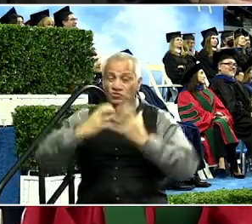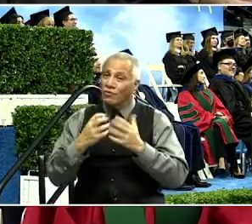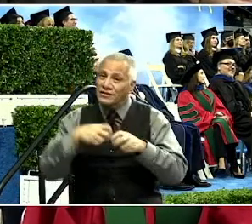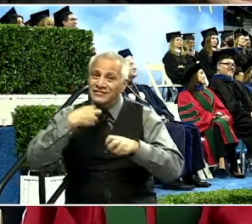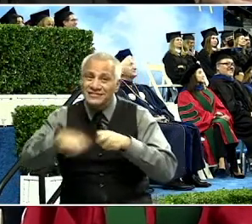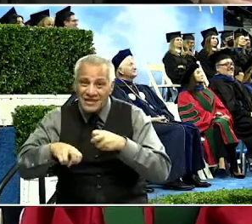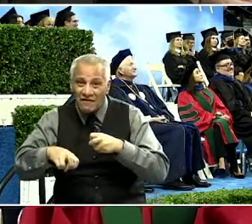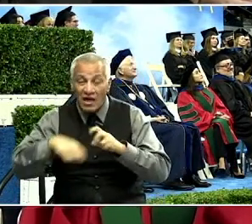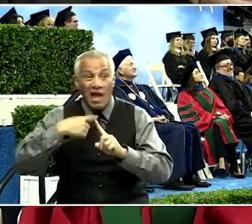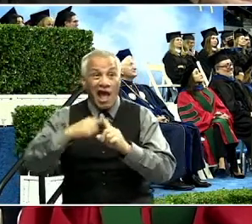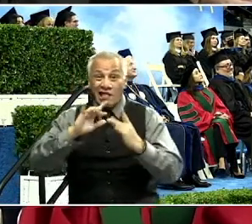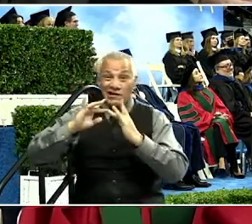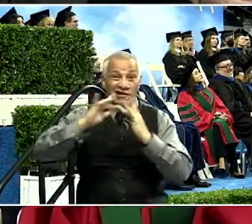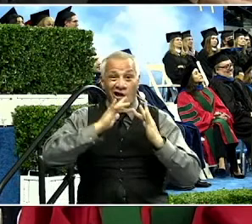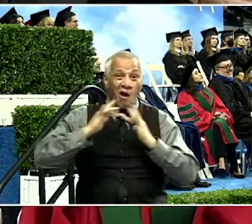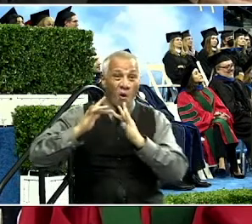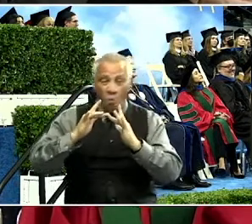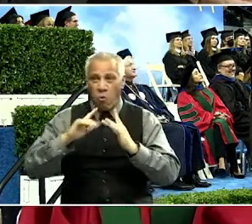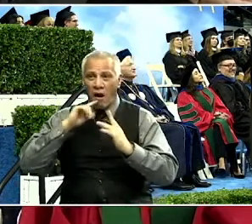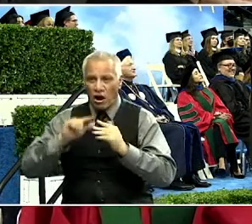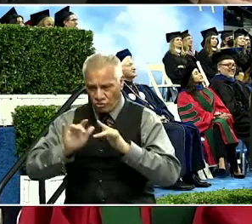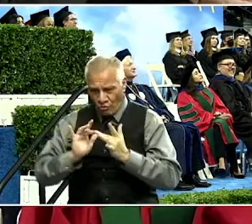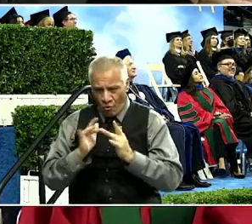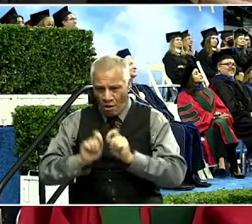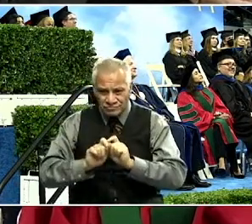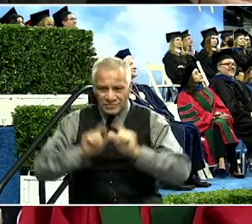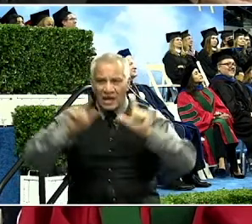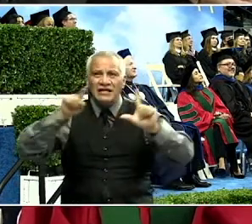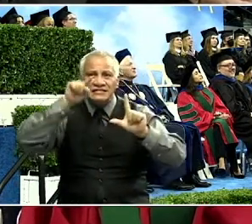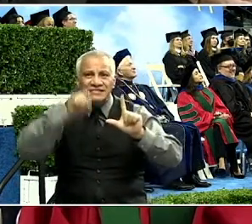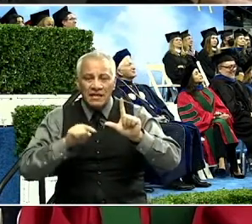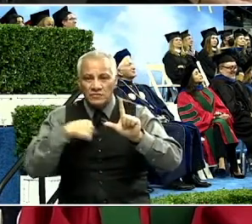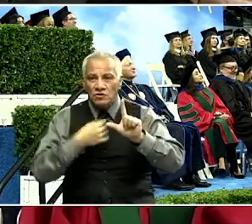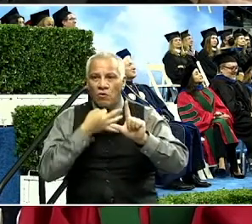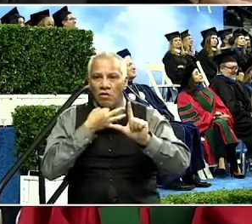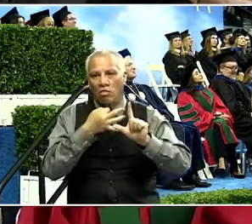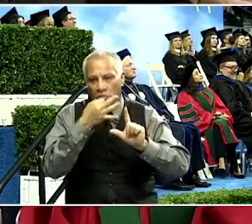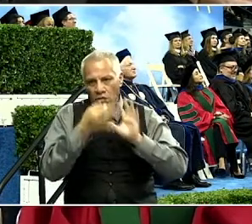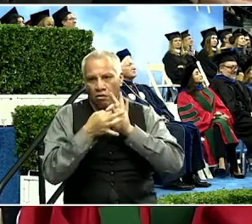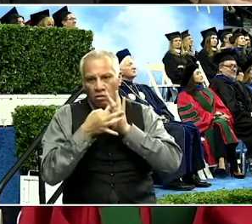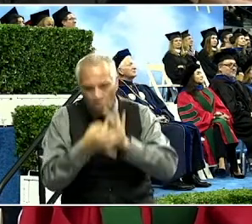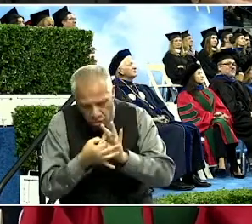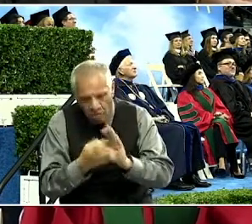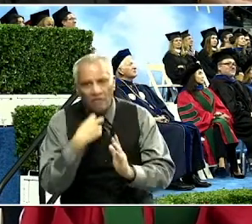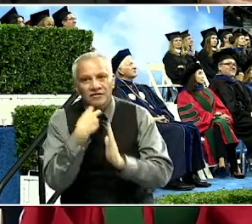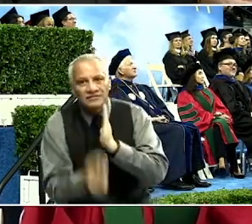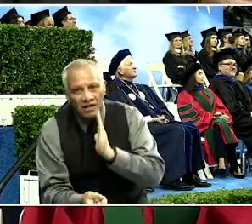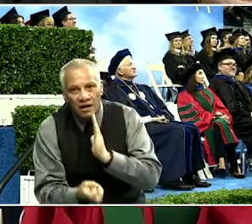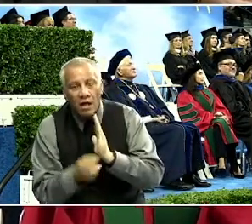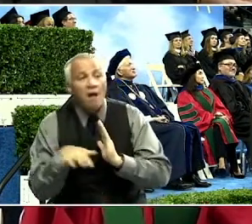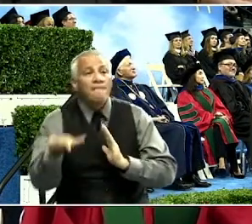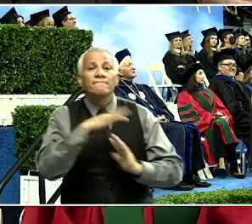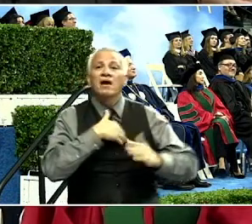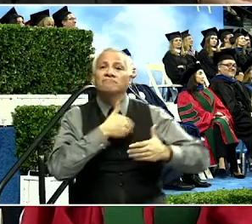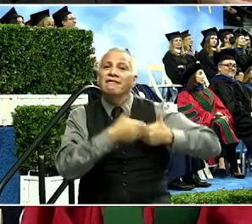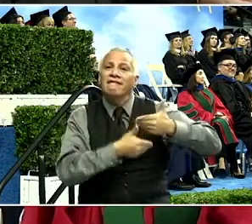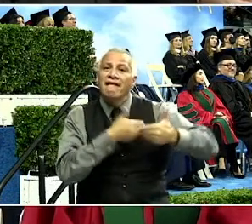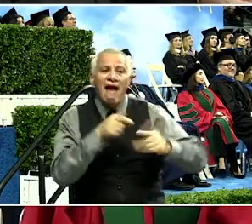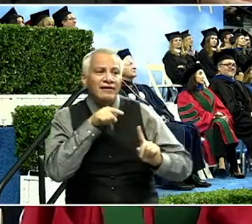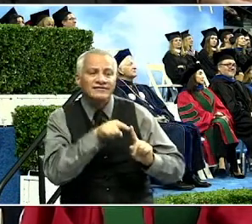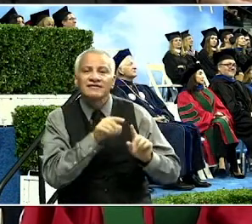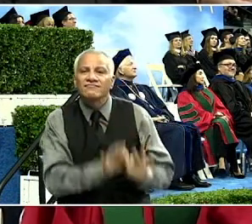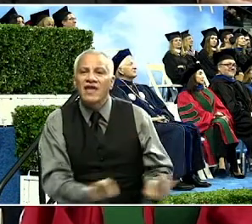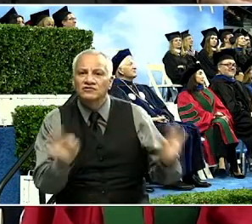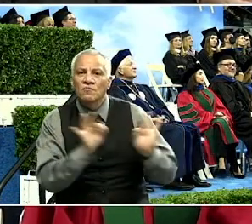this internet age where the algorithm was seemingly designed to keep us on edge. But I believe that treating others with kindness, especially when there's